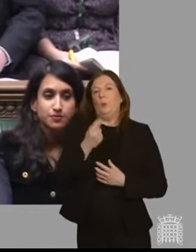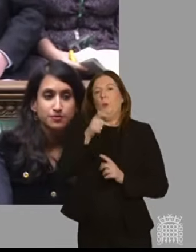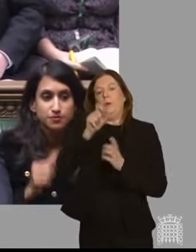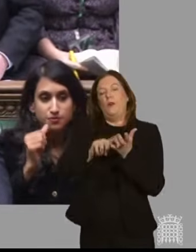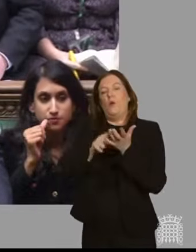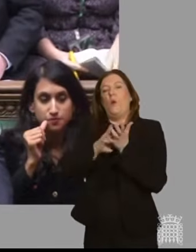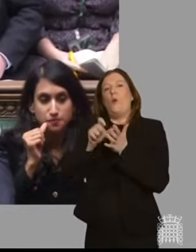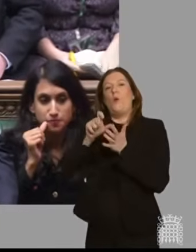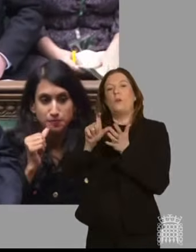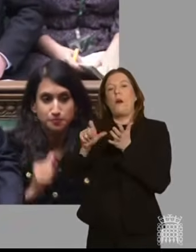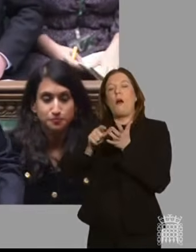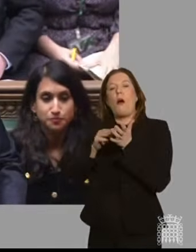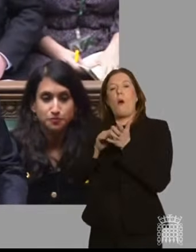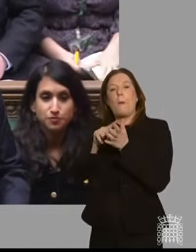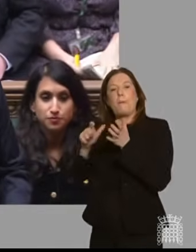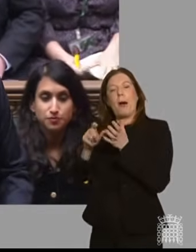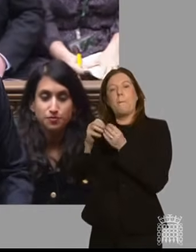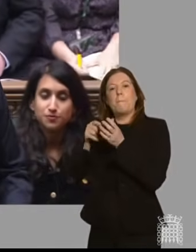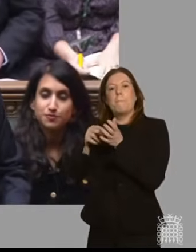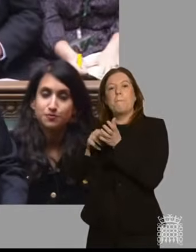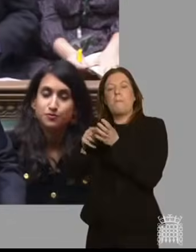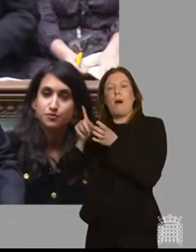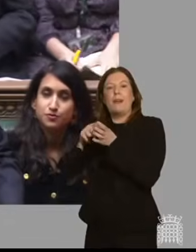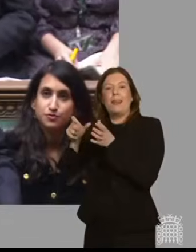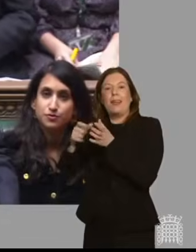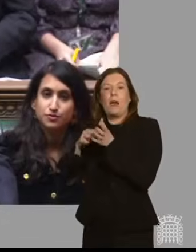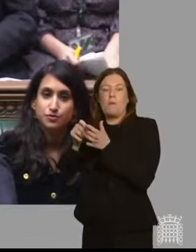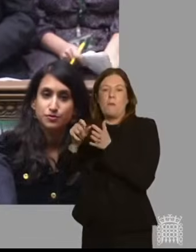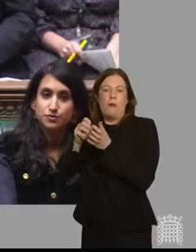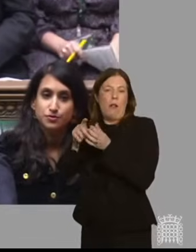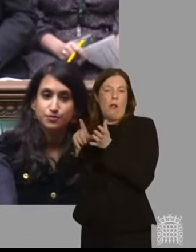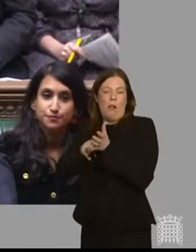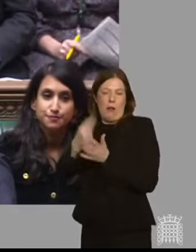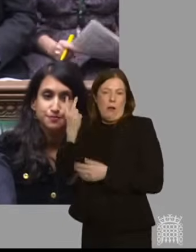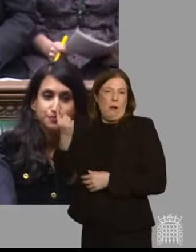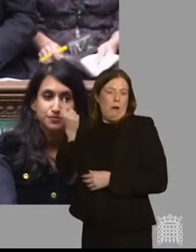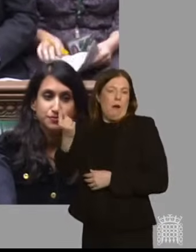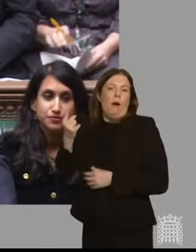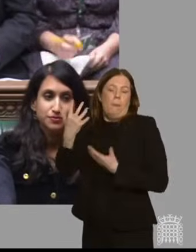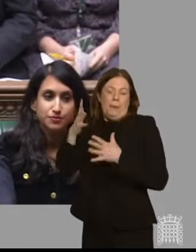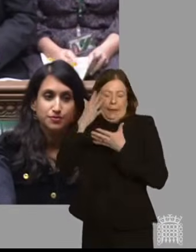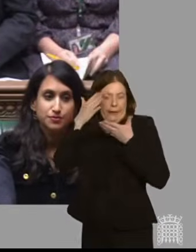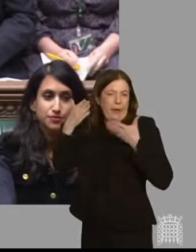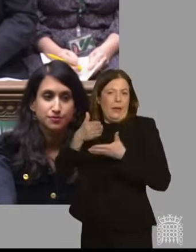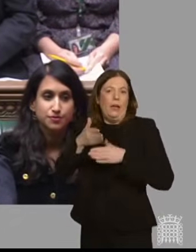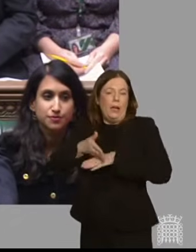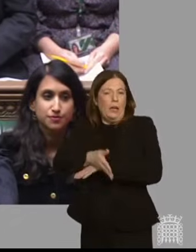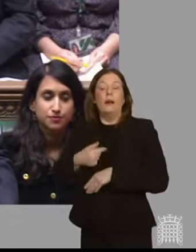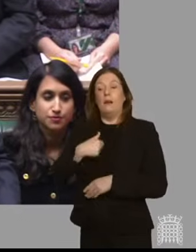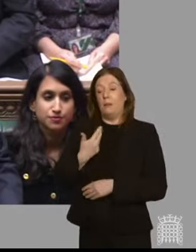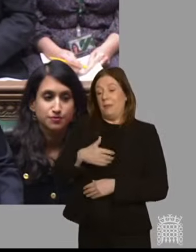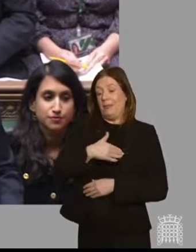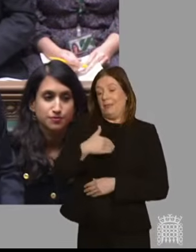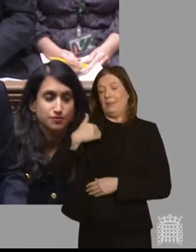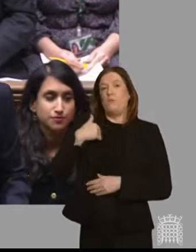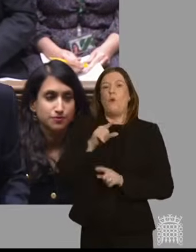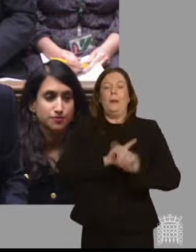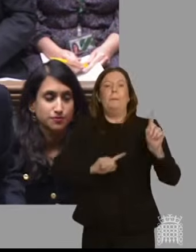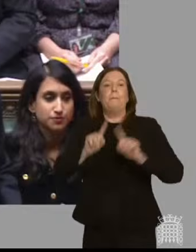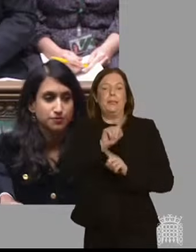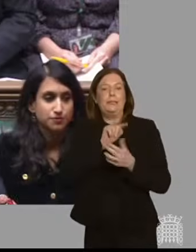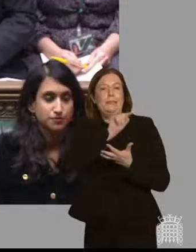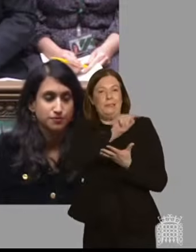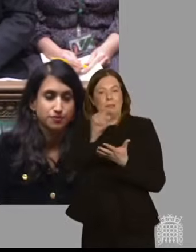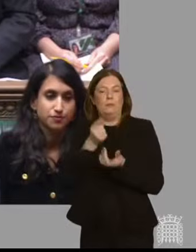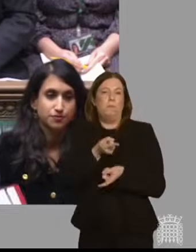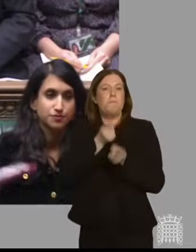dedicated parliamentarians. Mr. Speaker, this morning I had meetings with ministerial colleagues and others. In addition to my duties in this House, I shall have further such